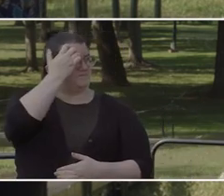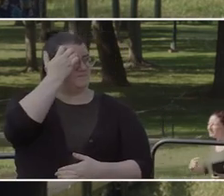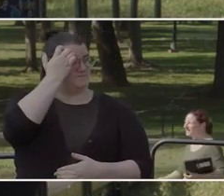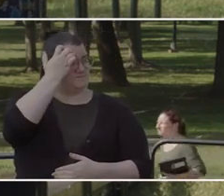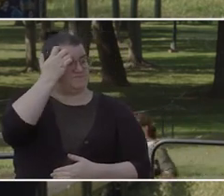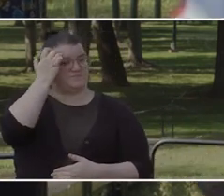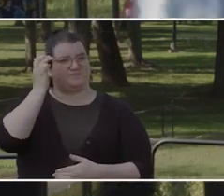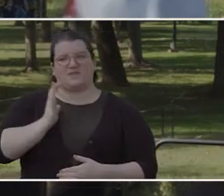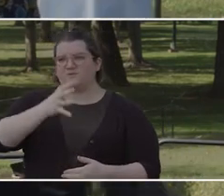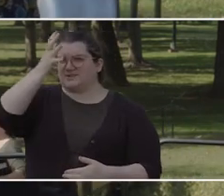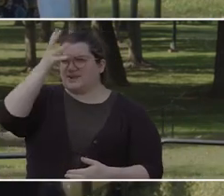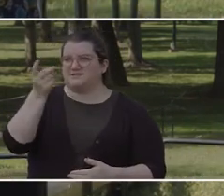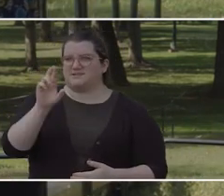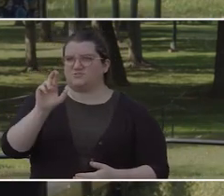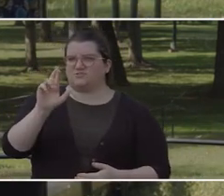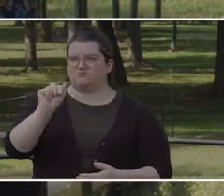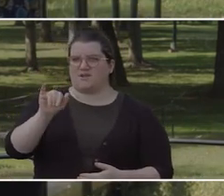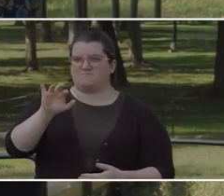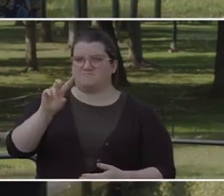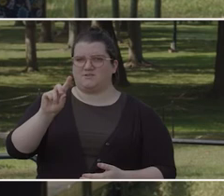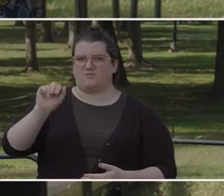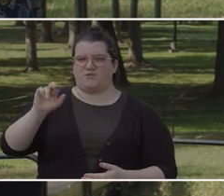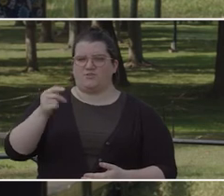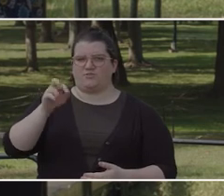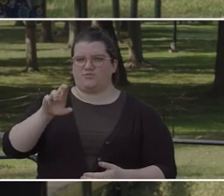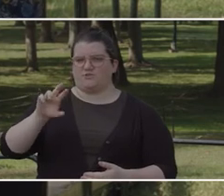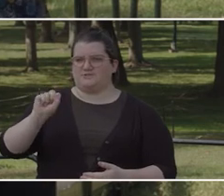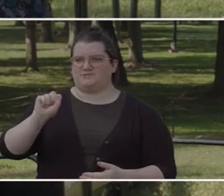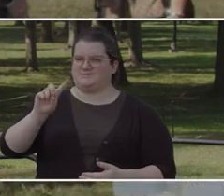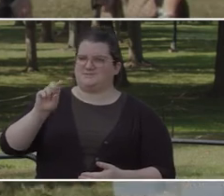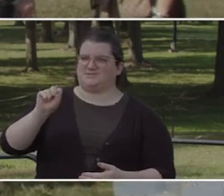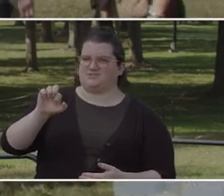Our dad, Dr. Raymond Arthur Hestrus Jr., U.S. Army.